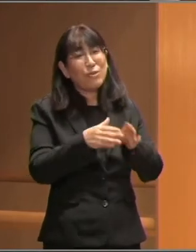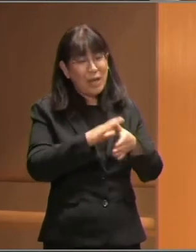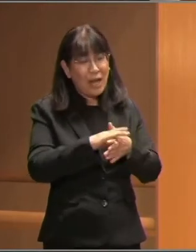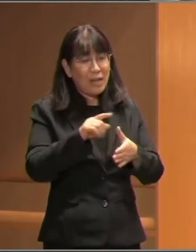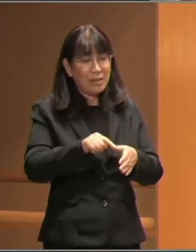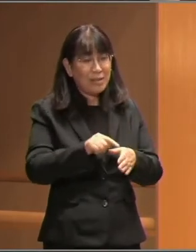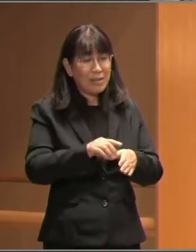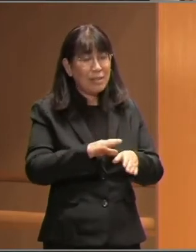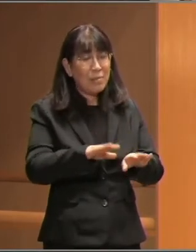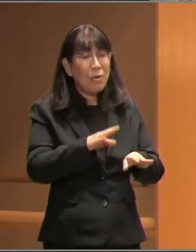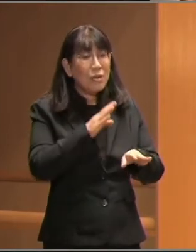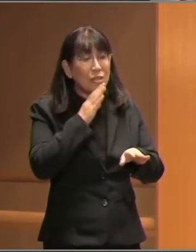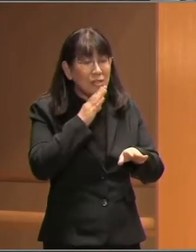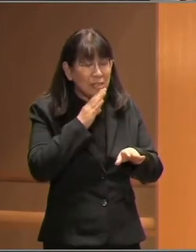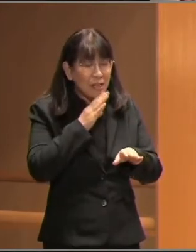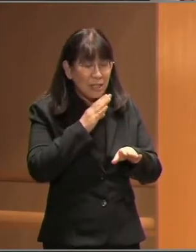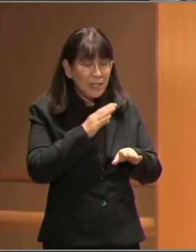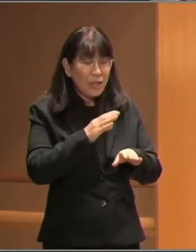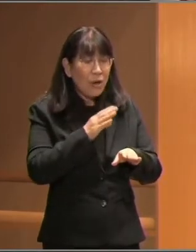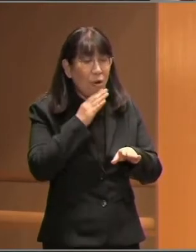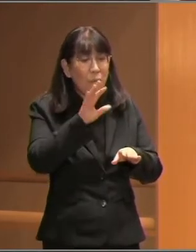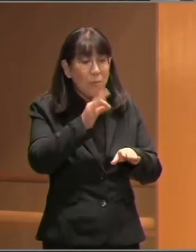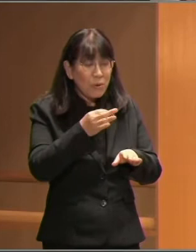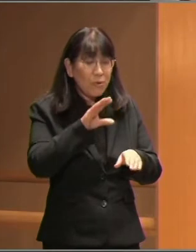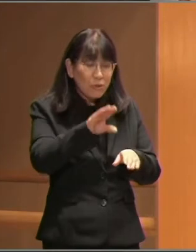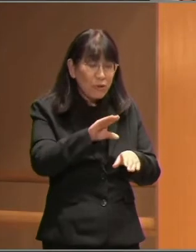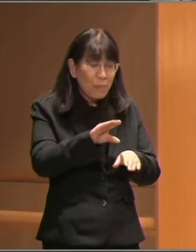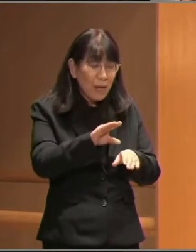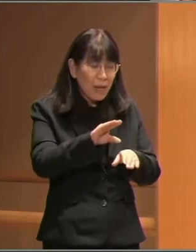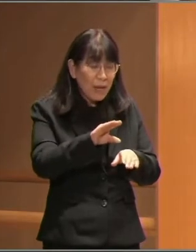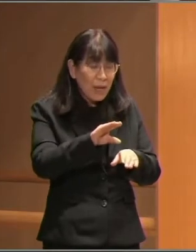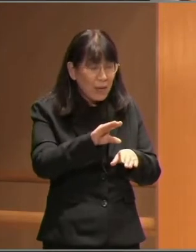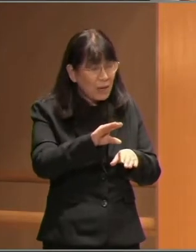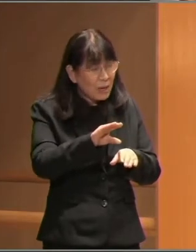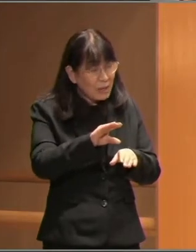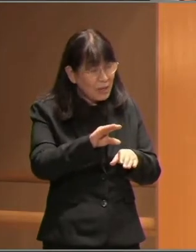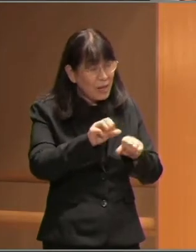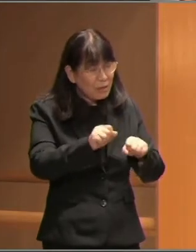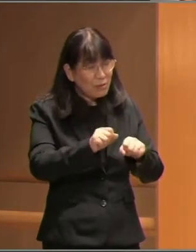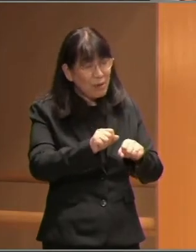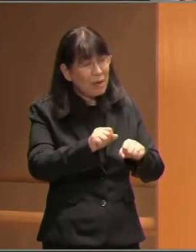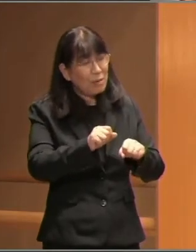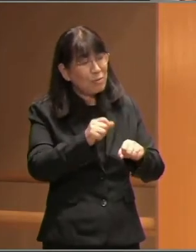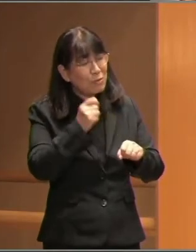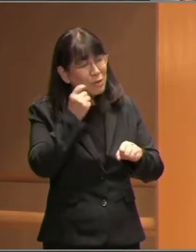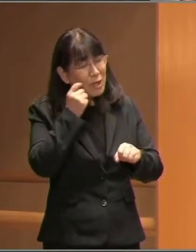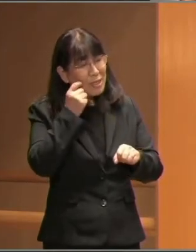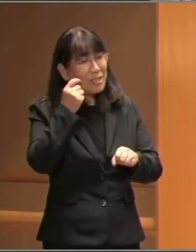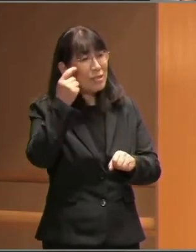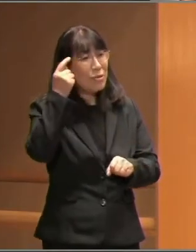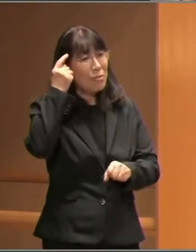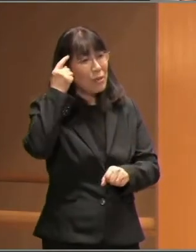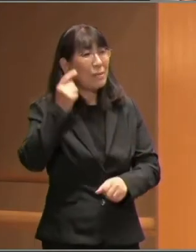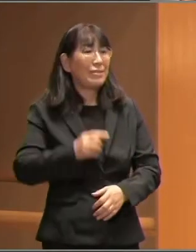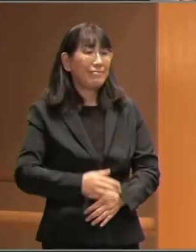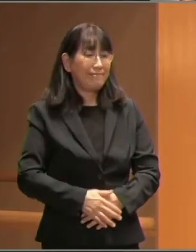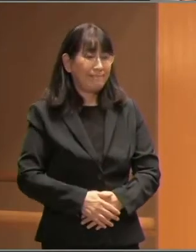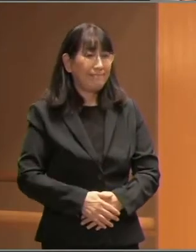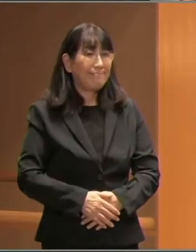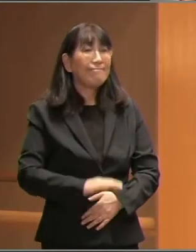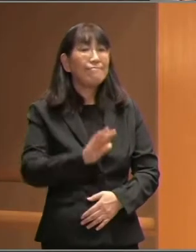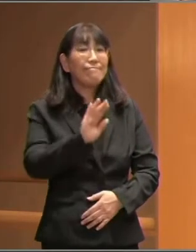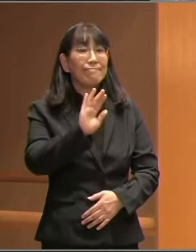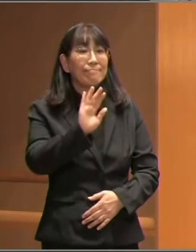of part of paper. But it is really difficult to really use paper in a